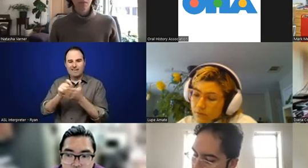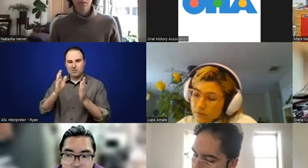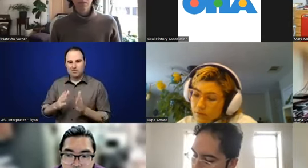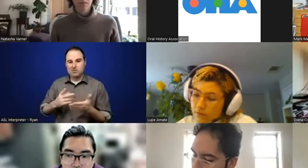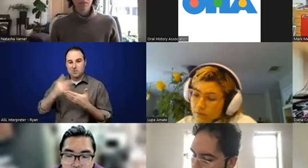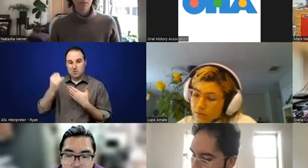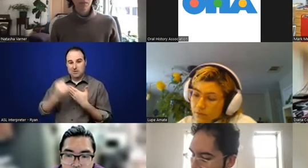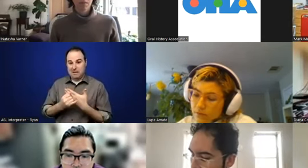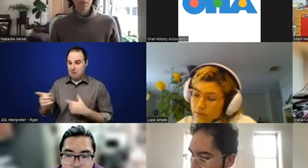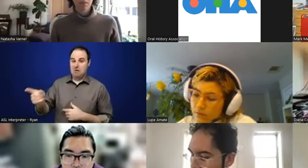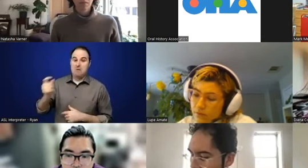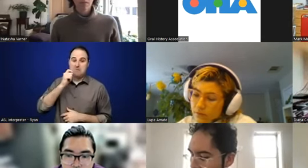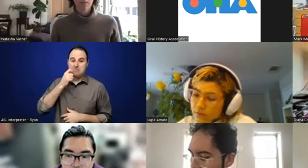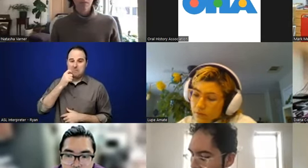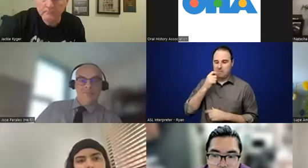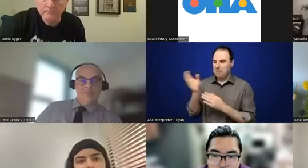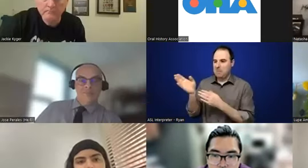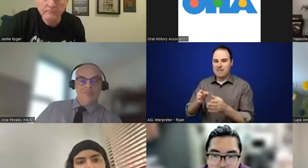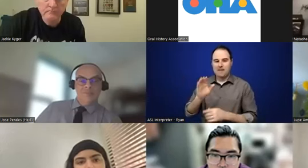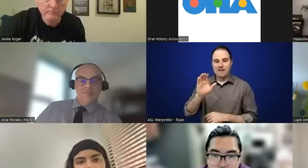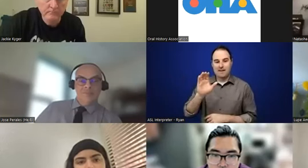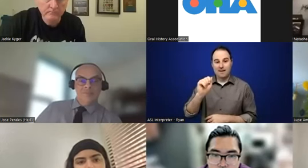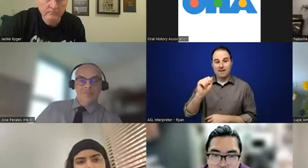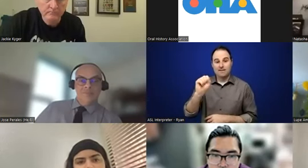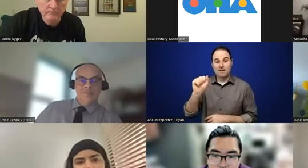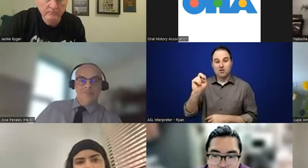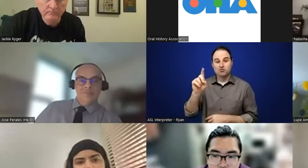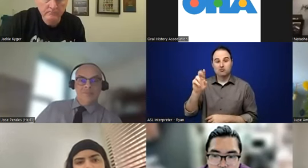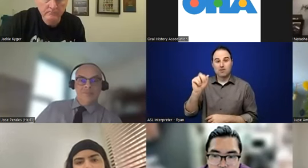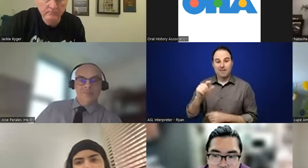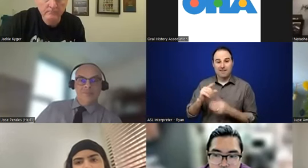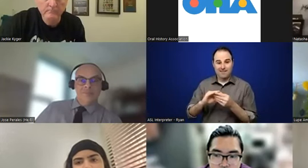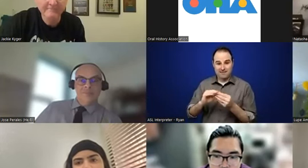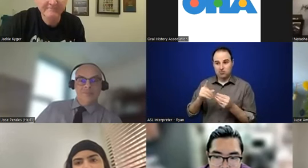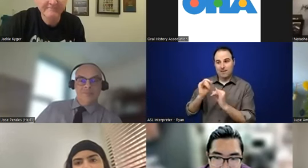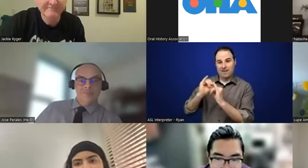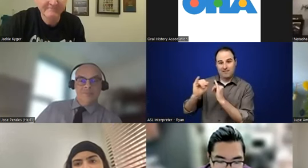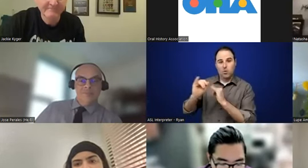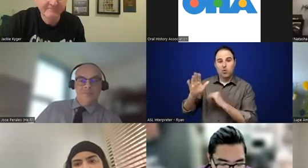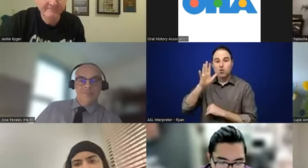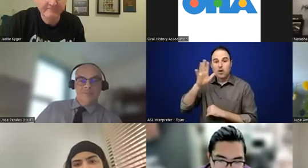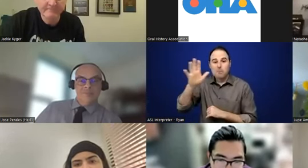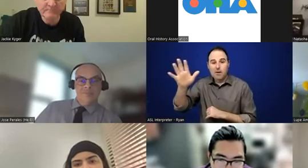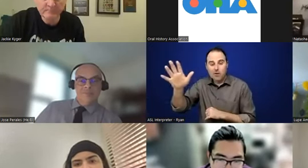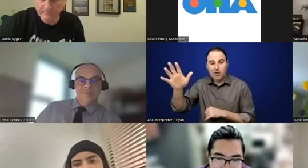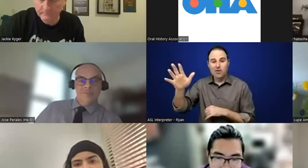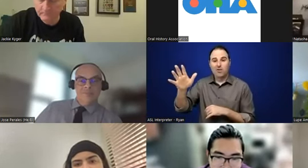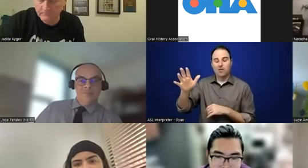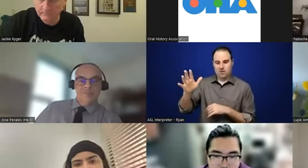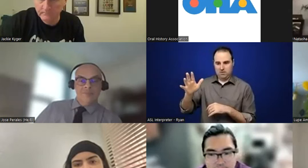Cassandra mentioned that she had interviewed her grandmother for a project and subsequently